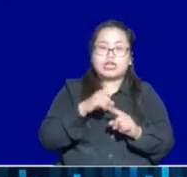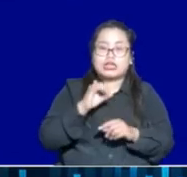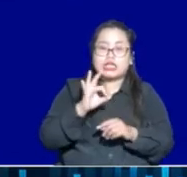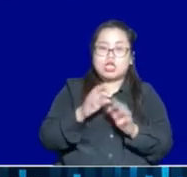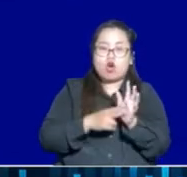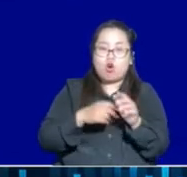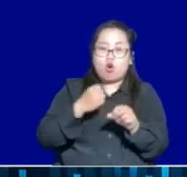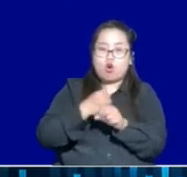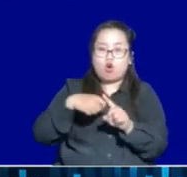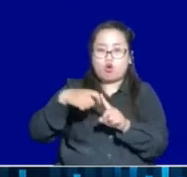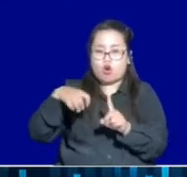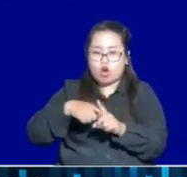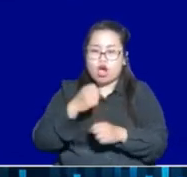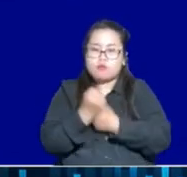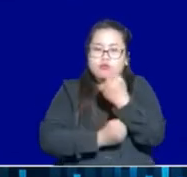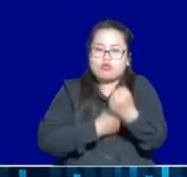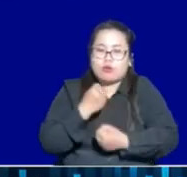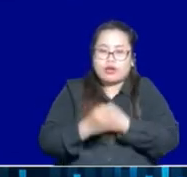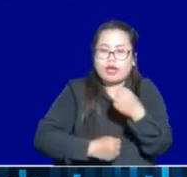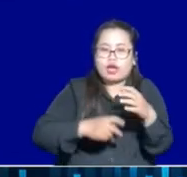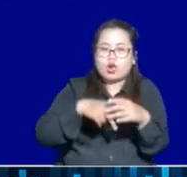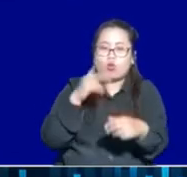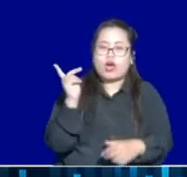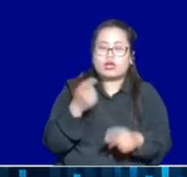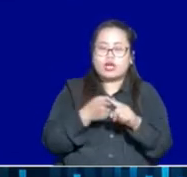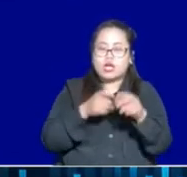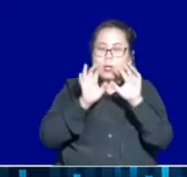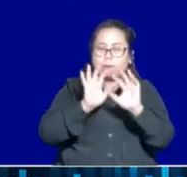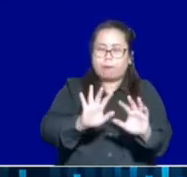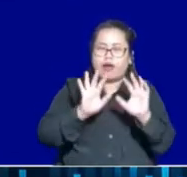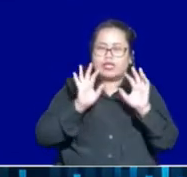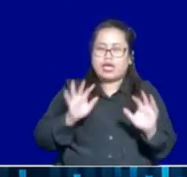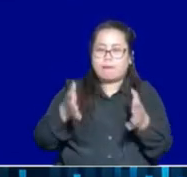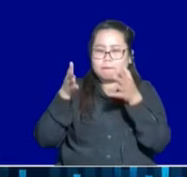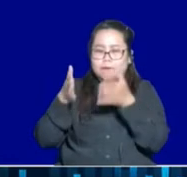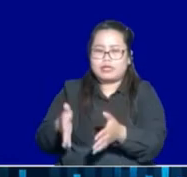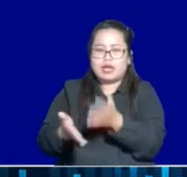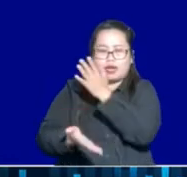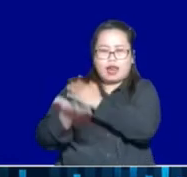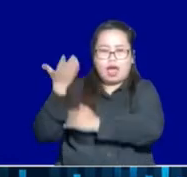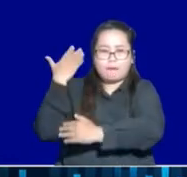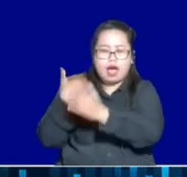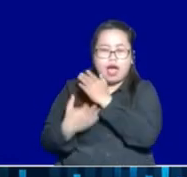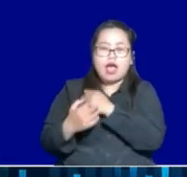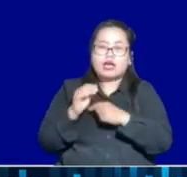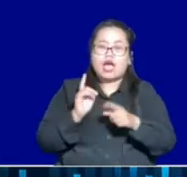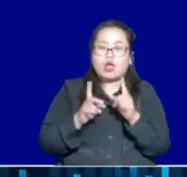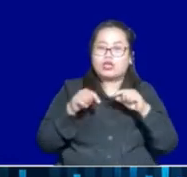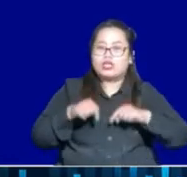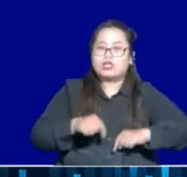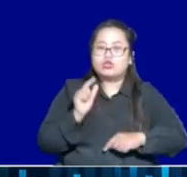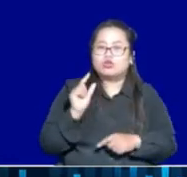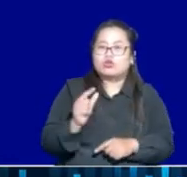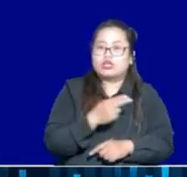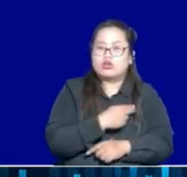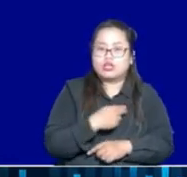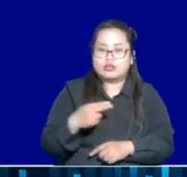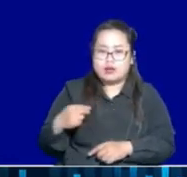things. So, but this is Malaysia. It got to electronics much more intensely than